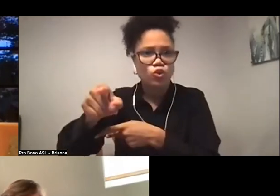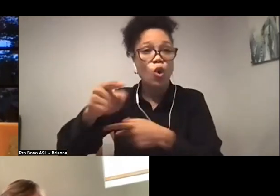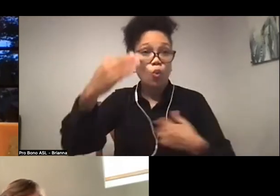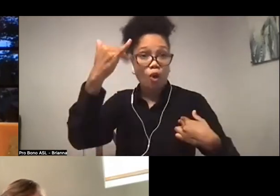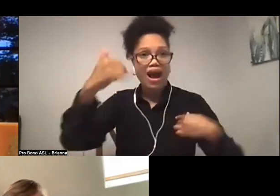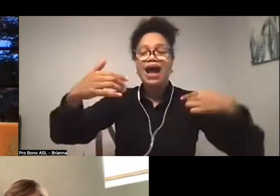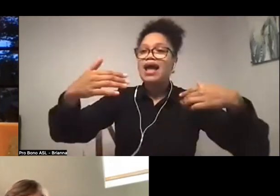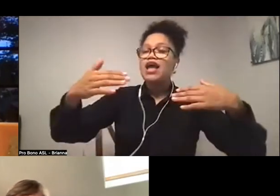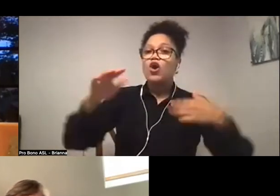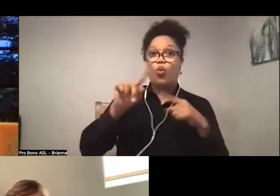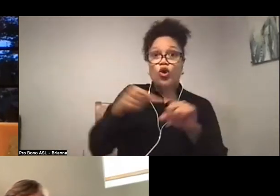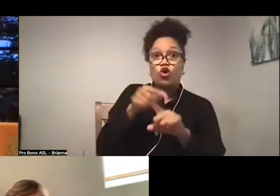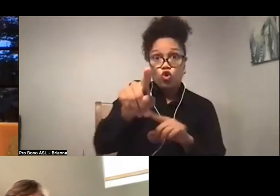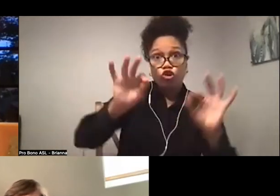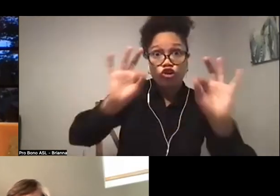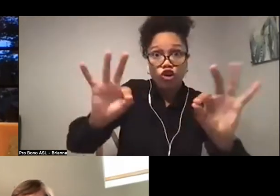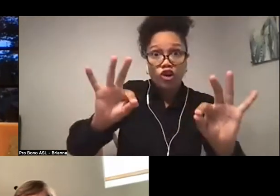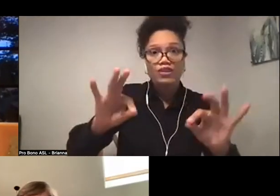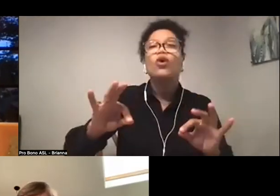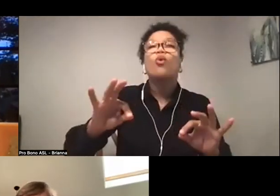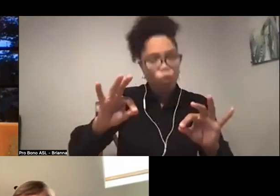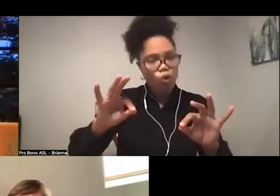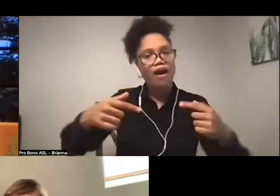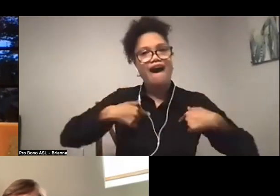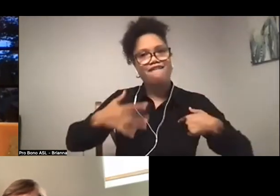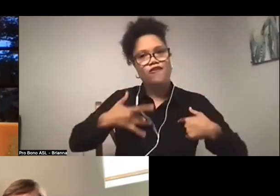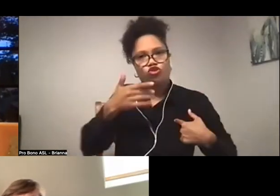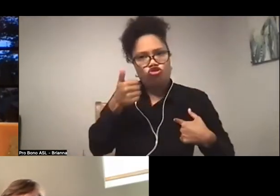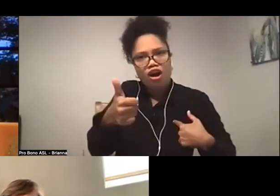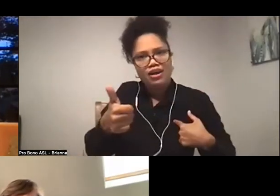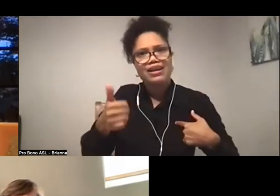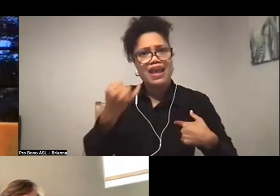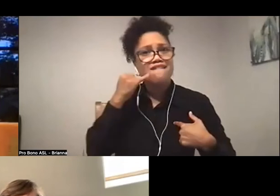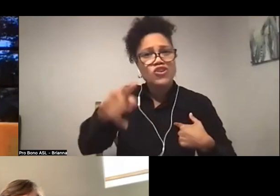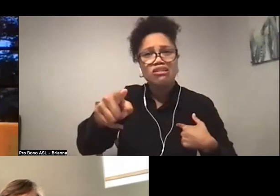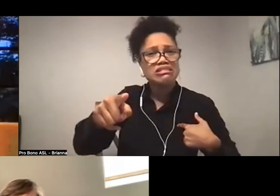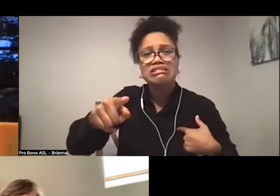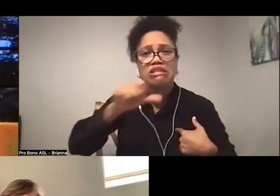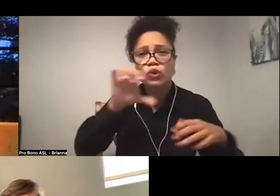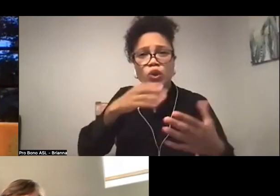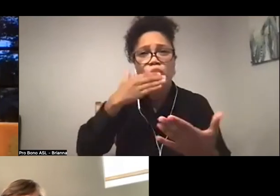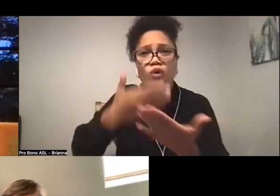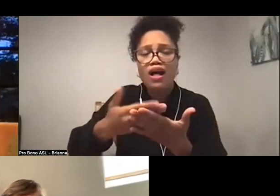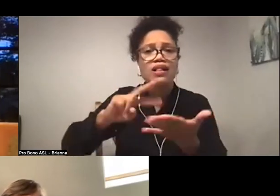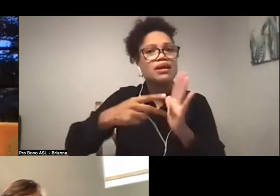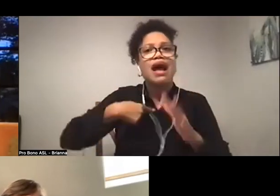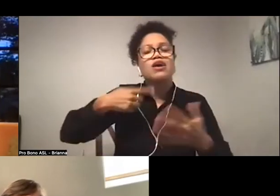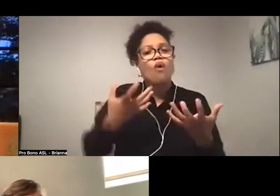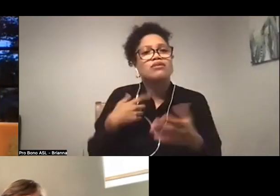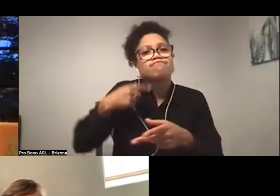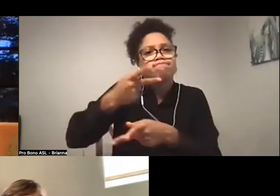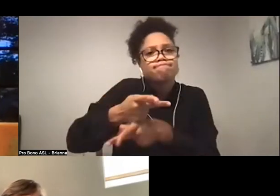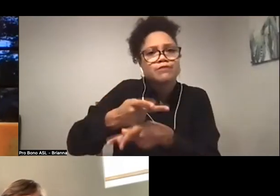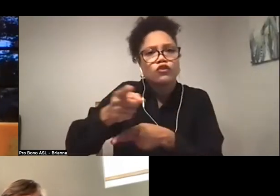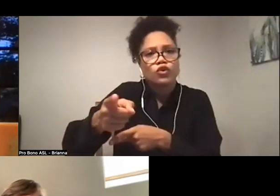like affecting my well-being, that I want to put my head on the pillow at night